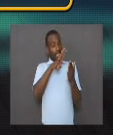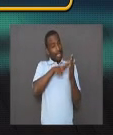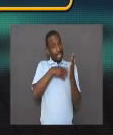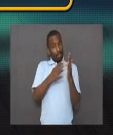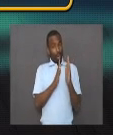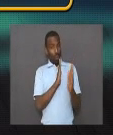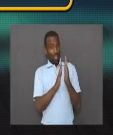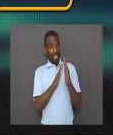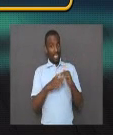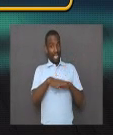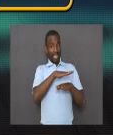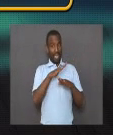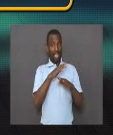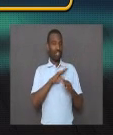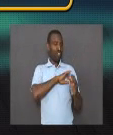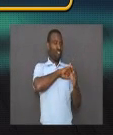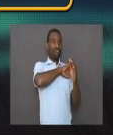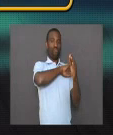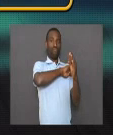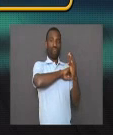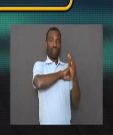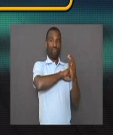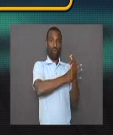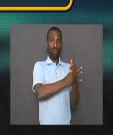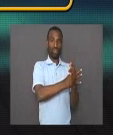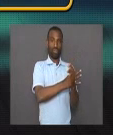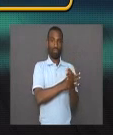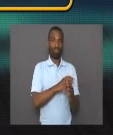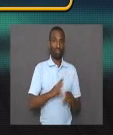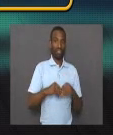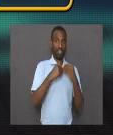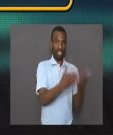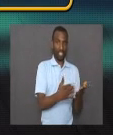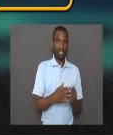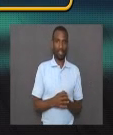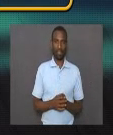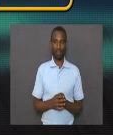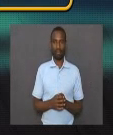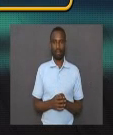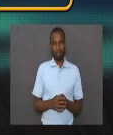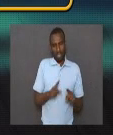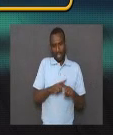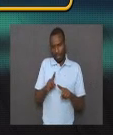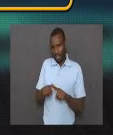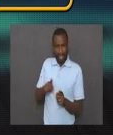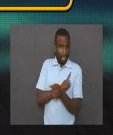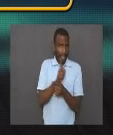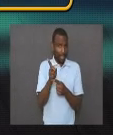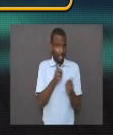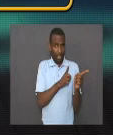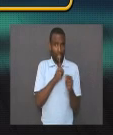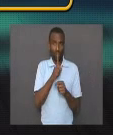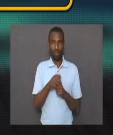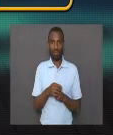but only for a very short duration. Since the box has